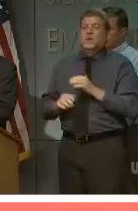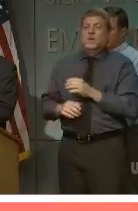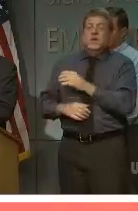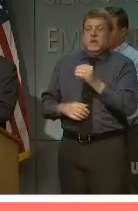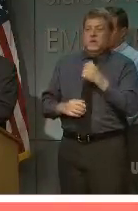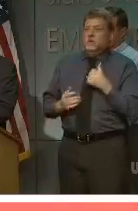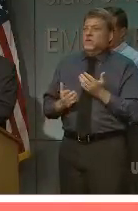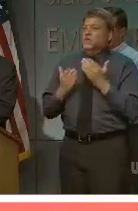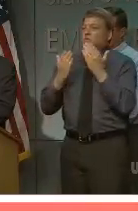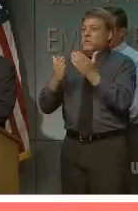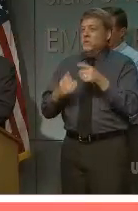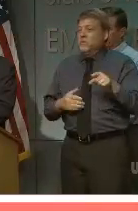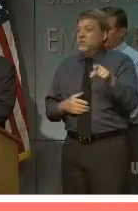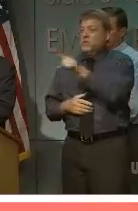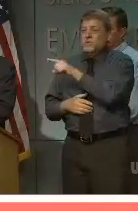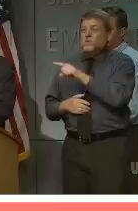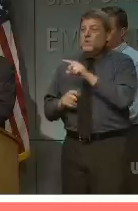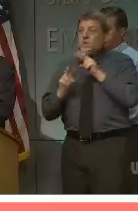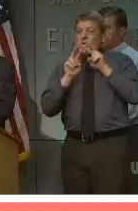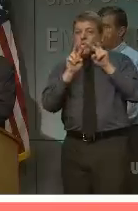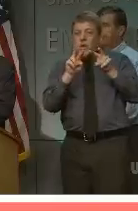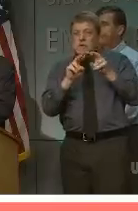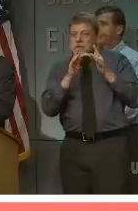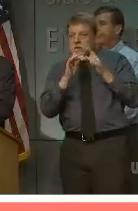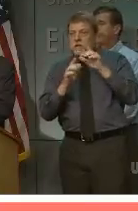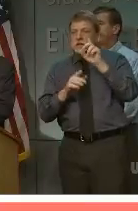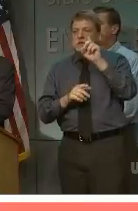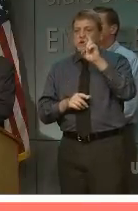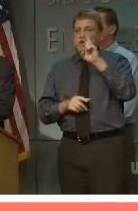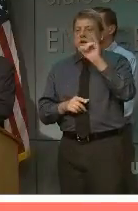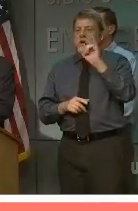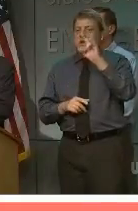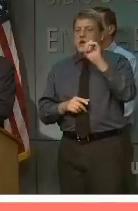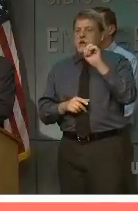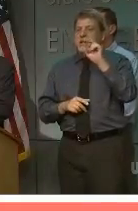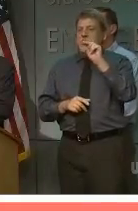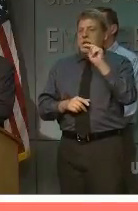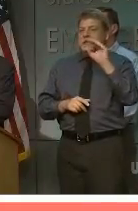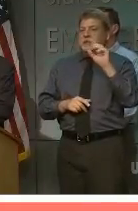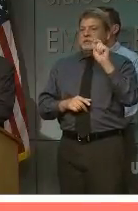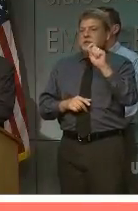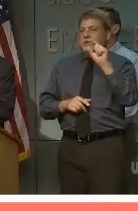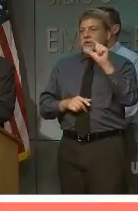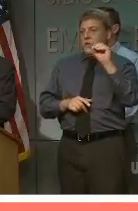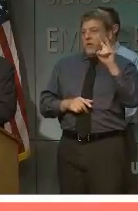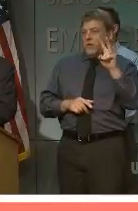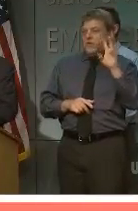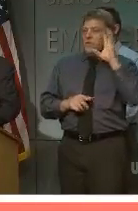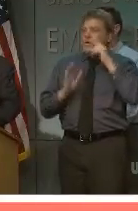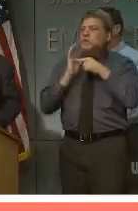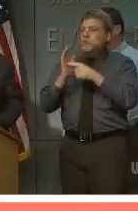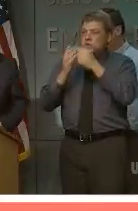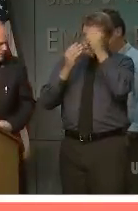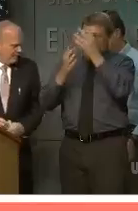so we recommend everyone go to drivenc.gov for the latest travel conditions if you have to